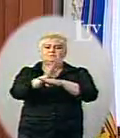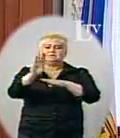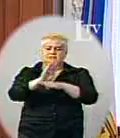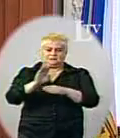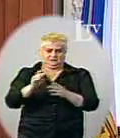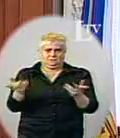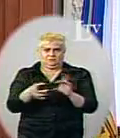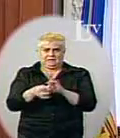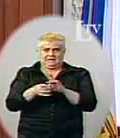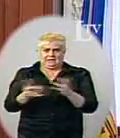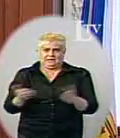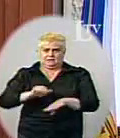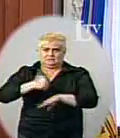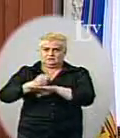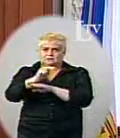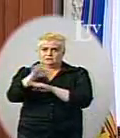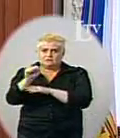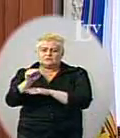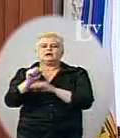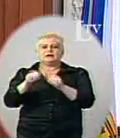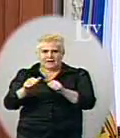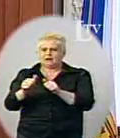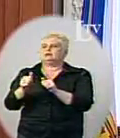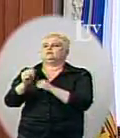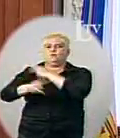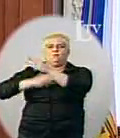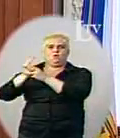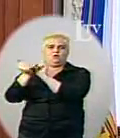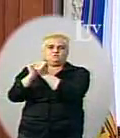increasingly competitive global market.